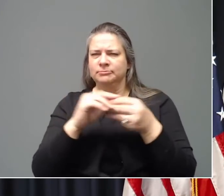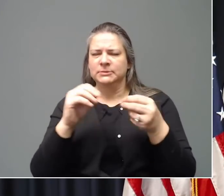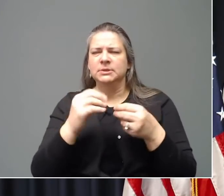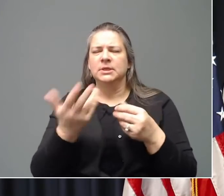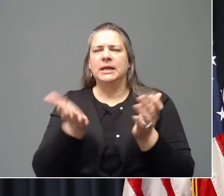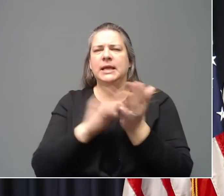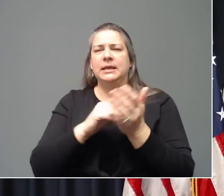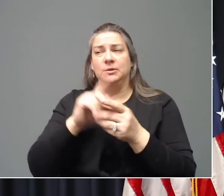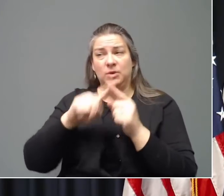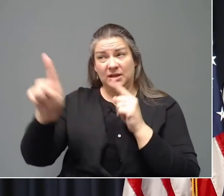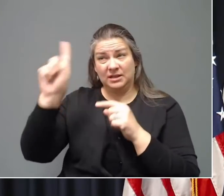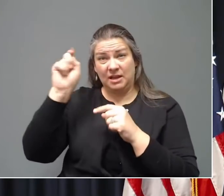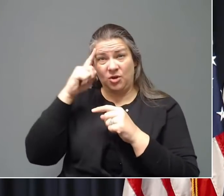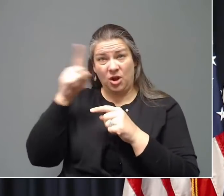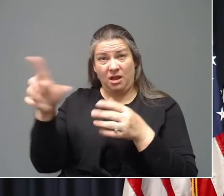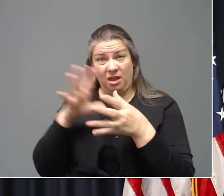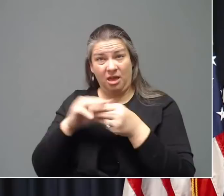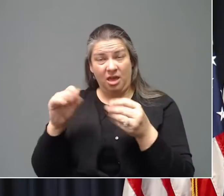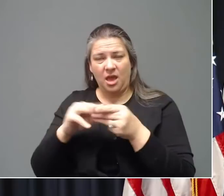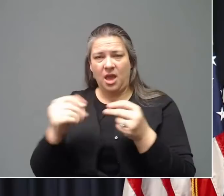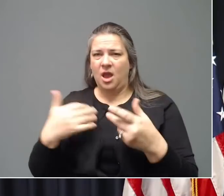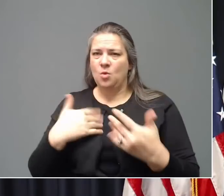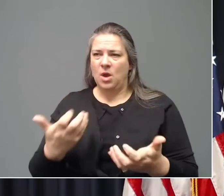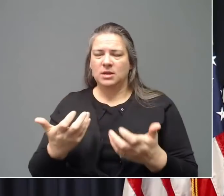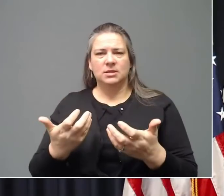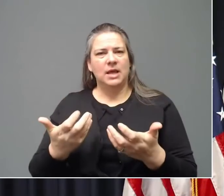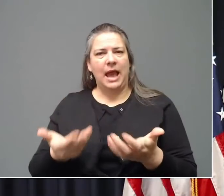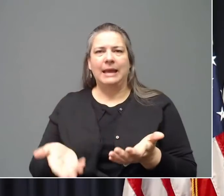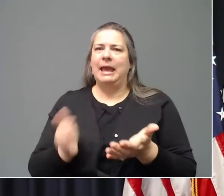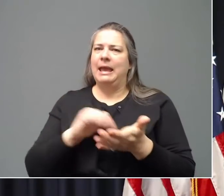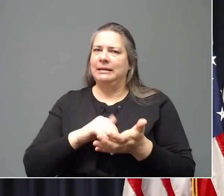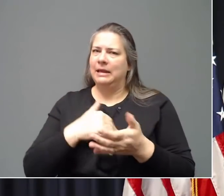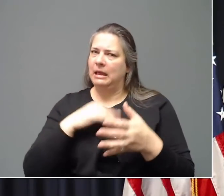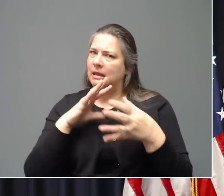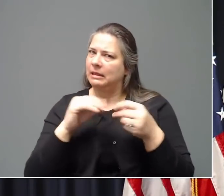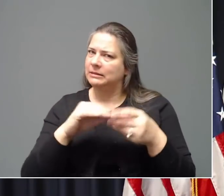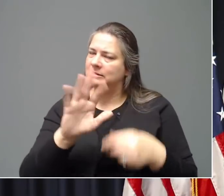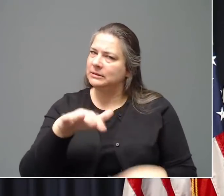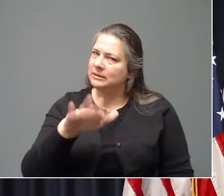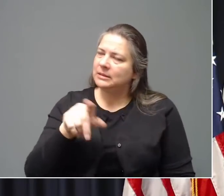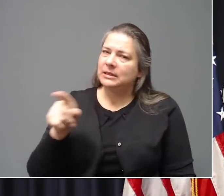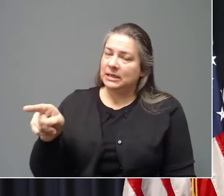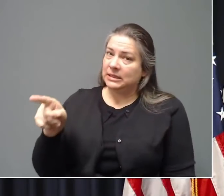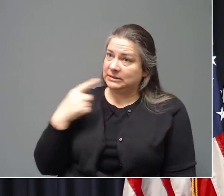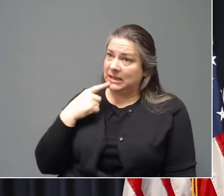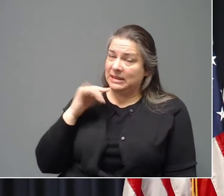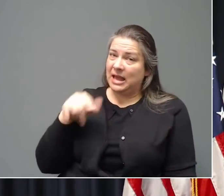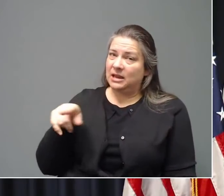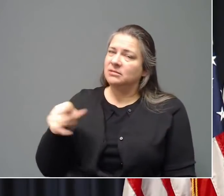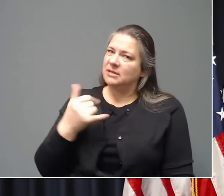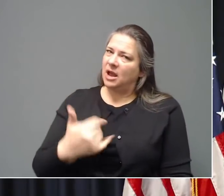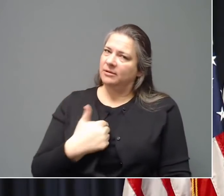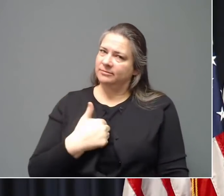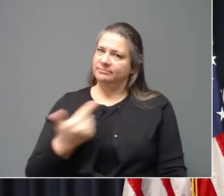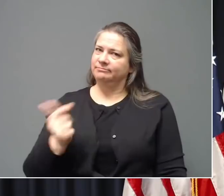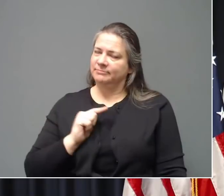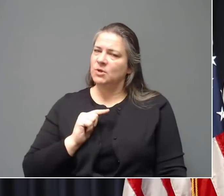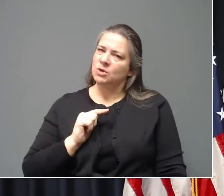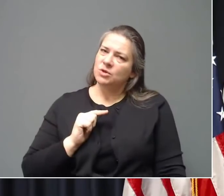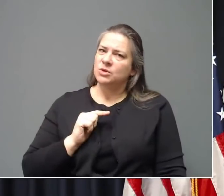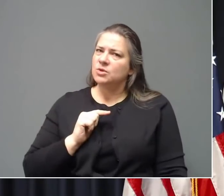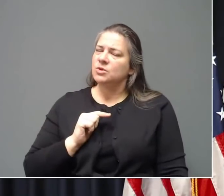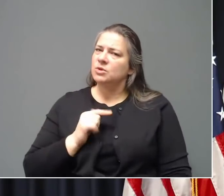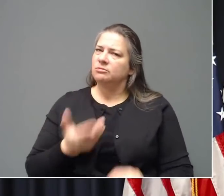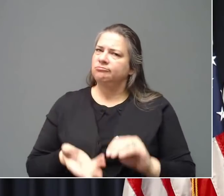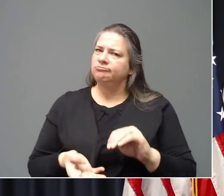concerning. I think we definitively stopped. We halted the third climb before the holidays. I feel